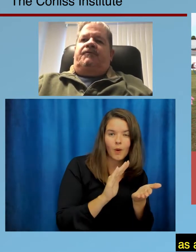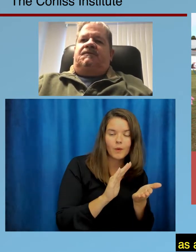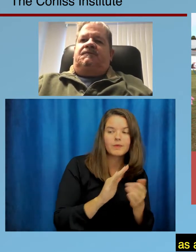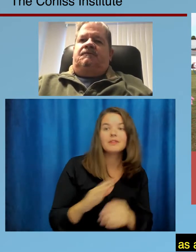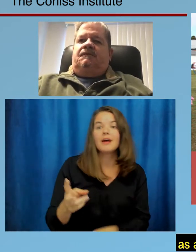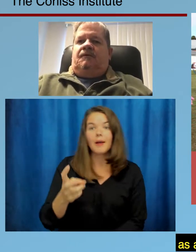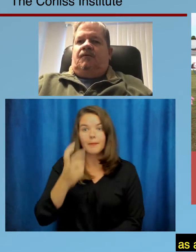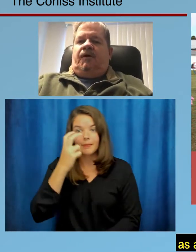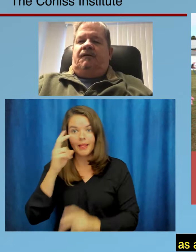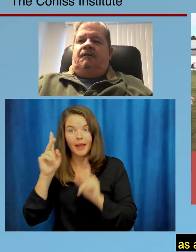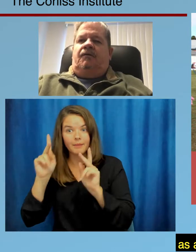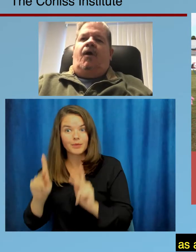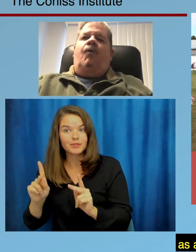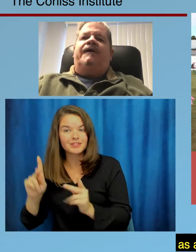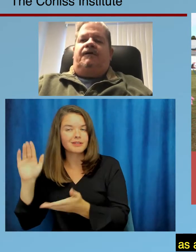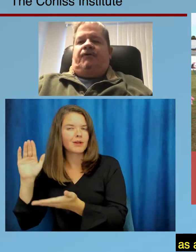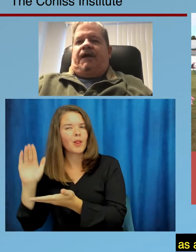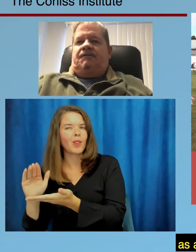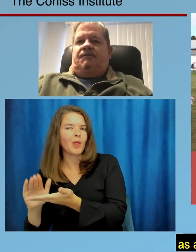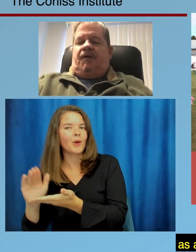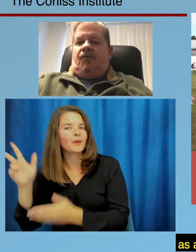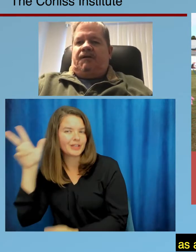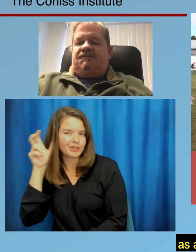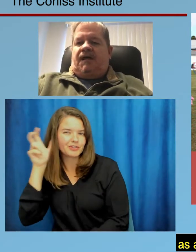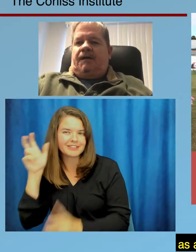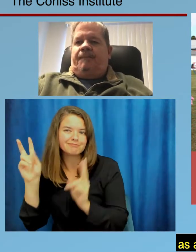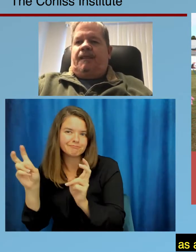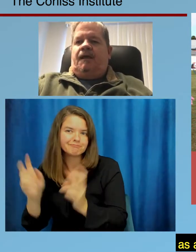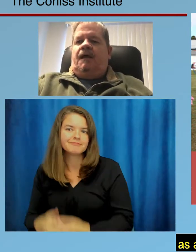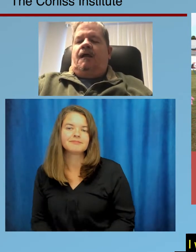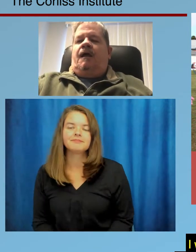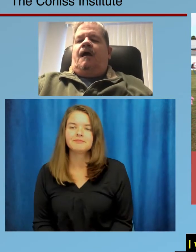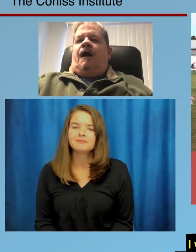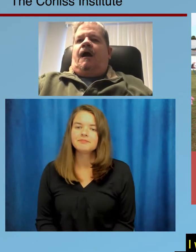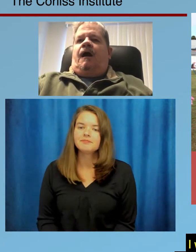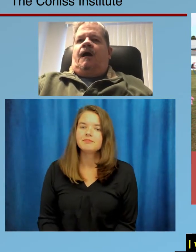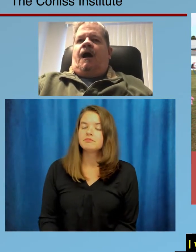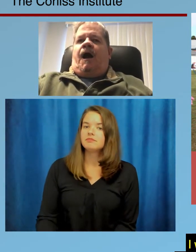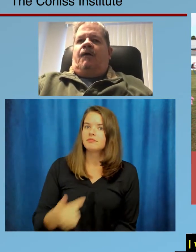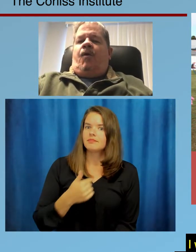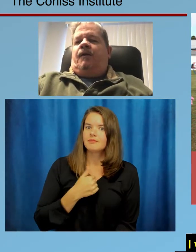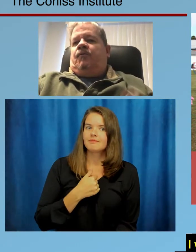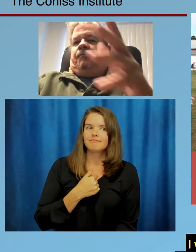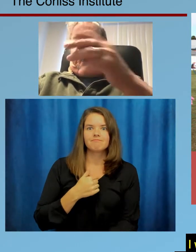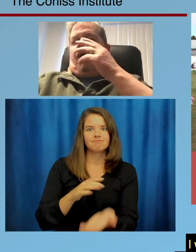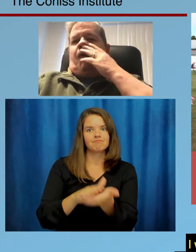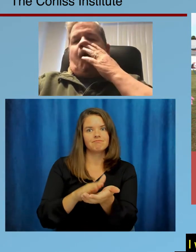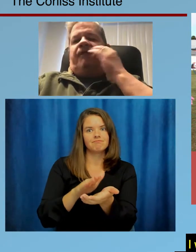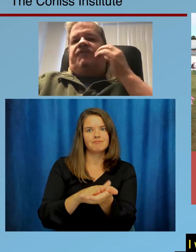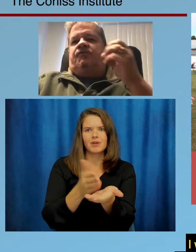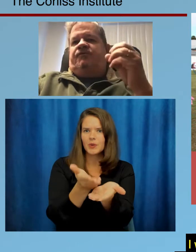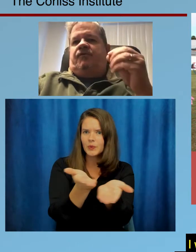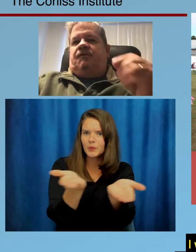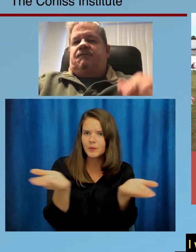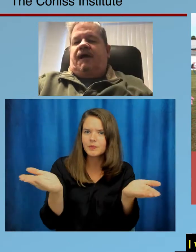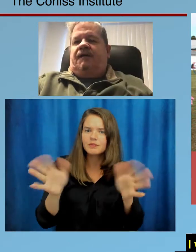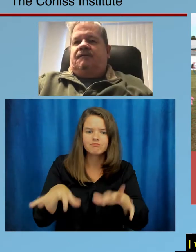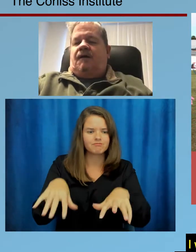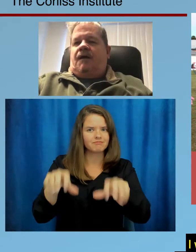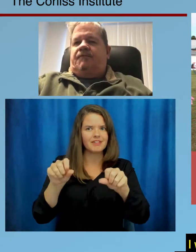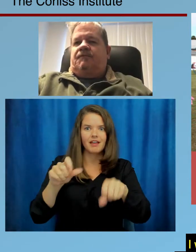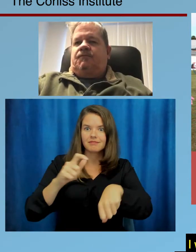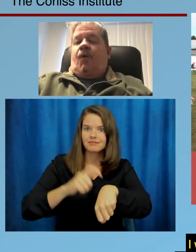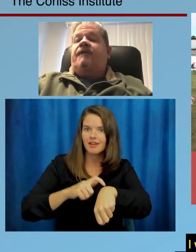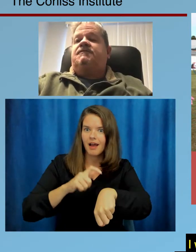blind person with low hearing, as you might want to say. I want to applaud all of you for